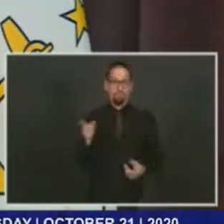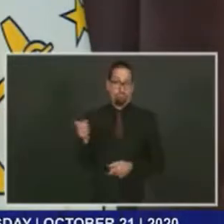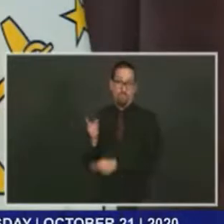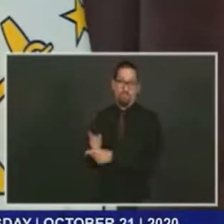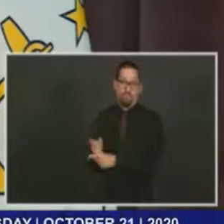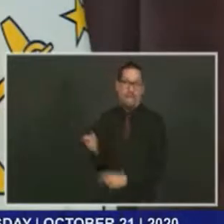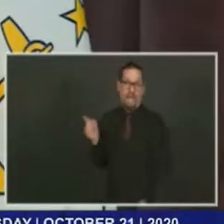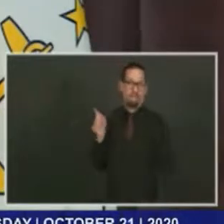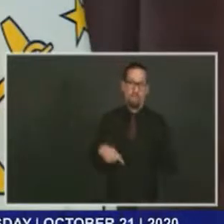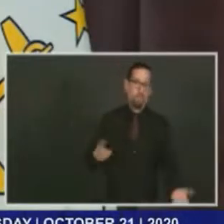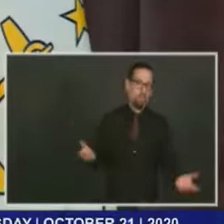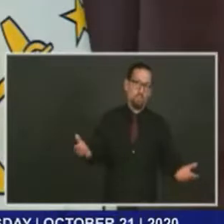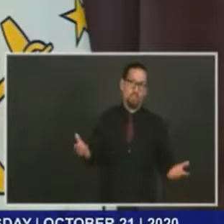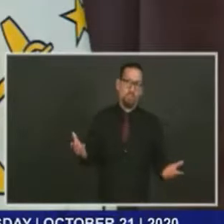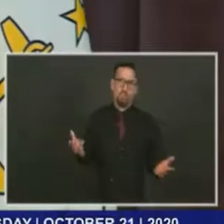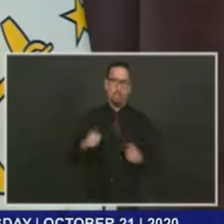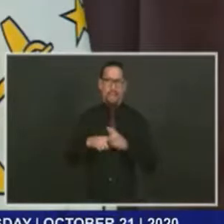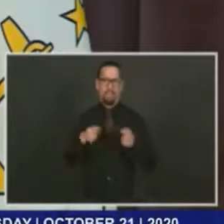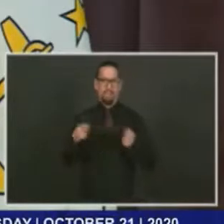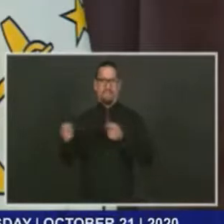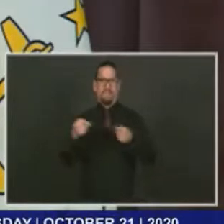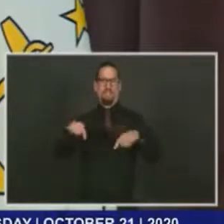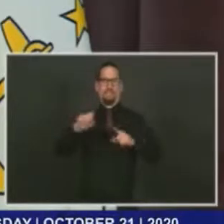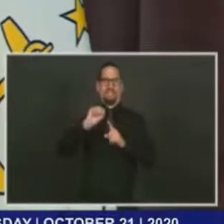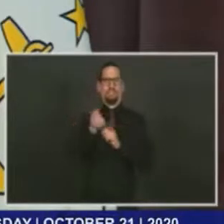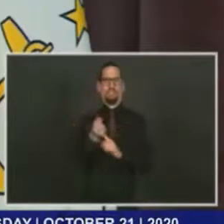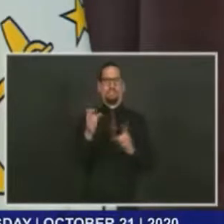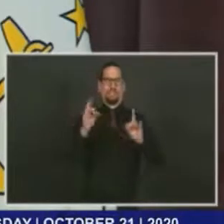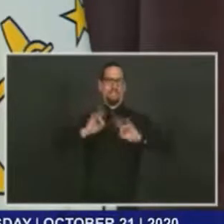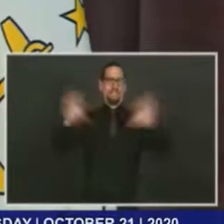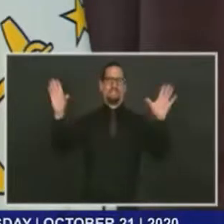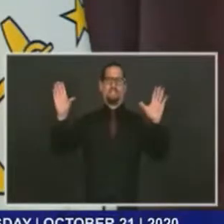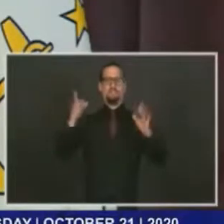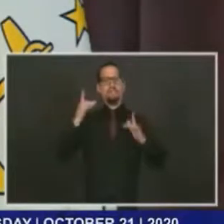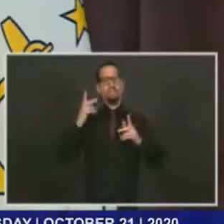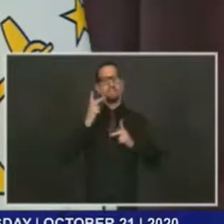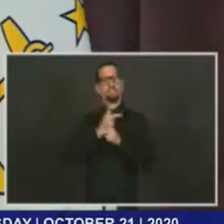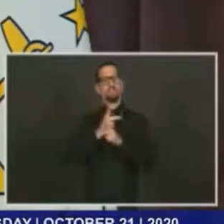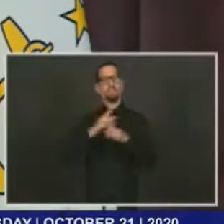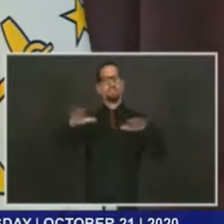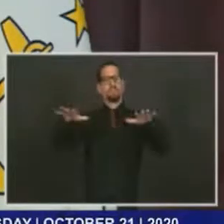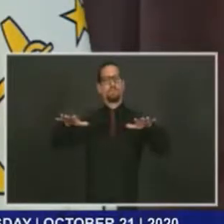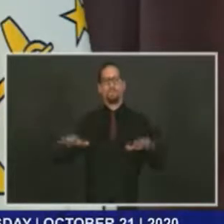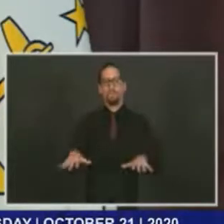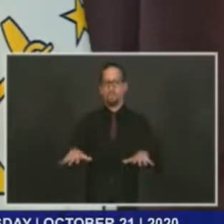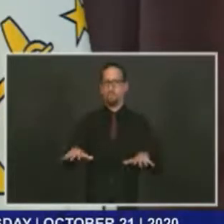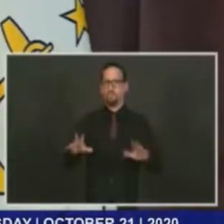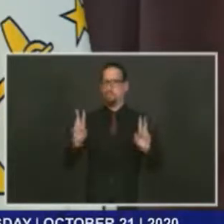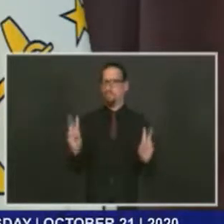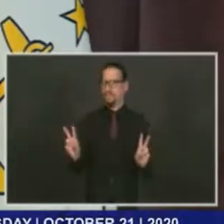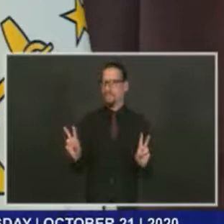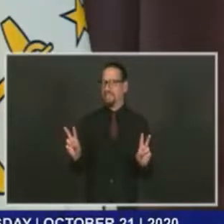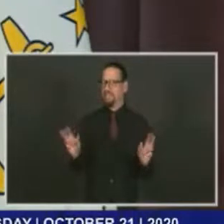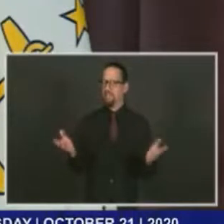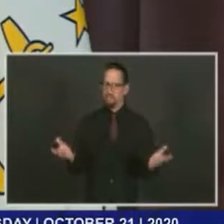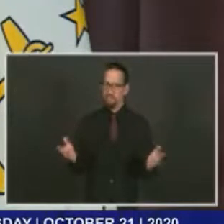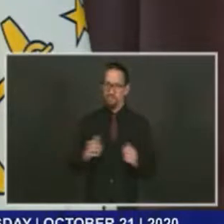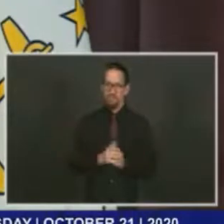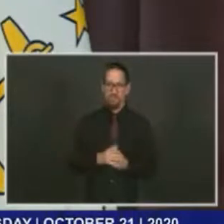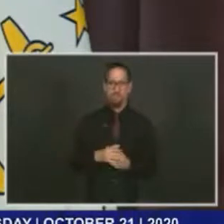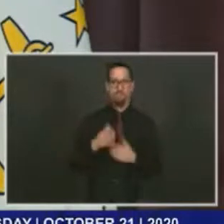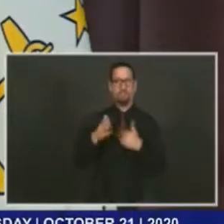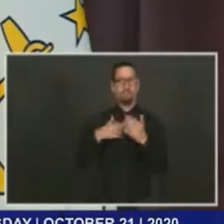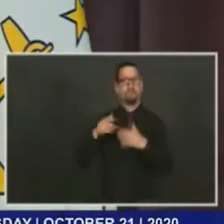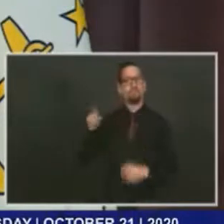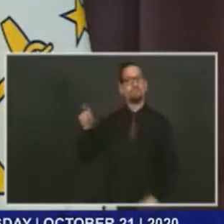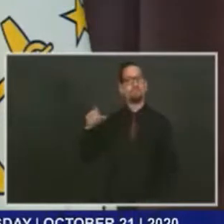well under really difficult circumstances to try to keep the peace. Whether or not the mayor imposes a curfew